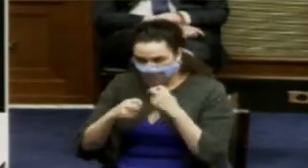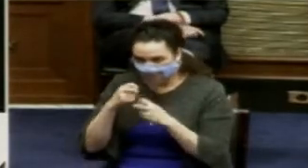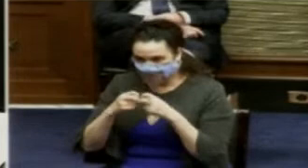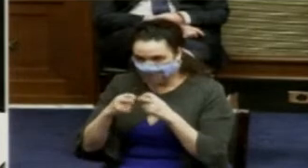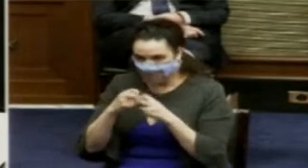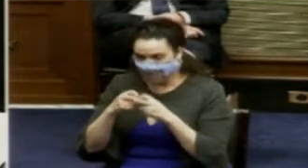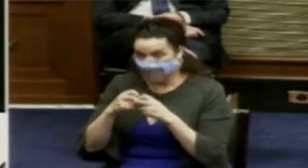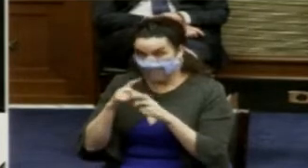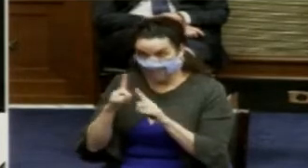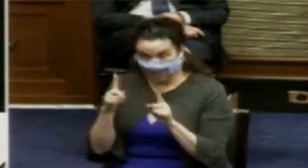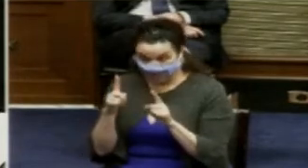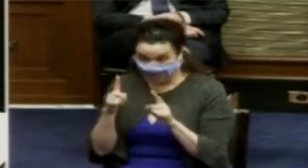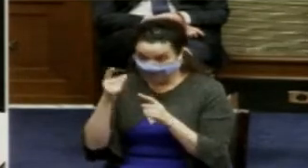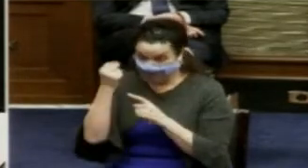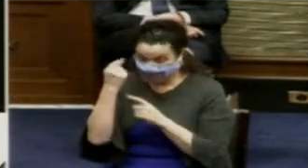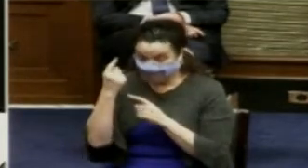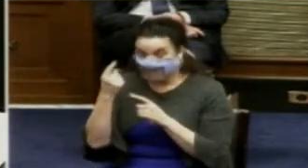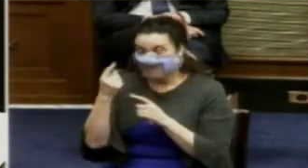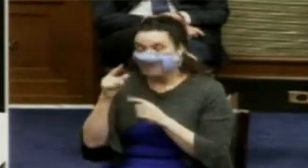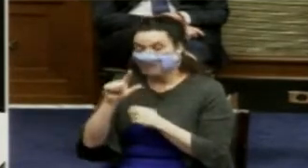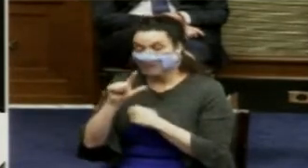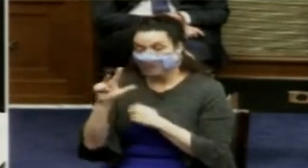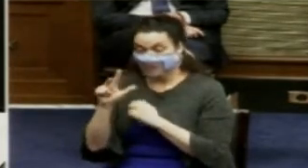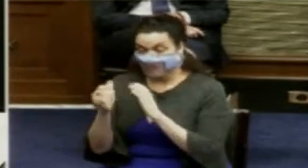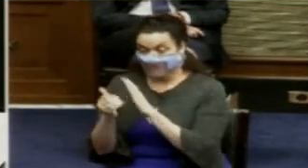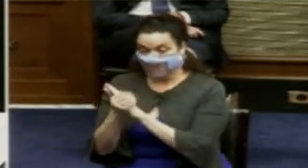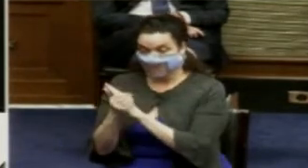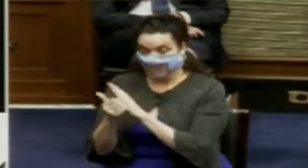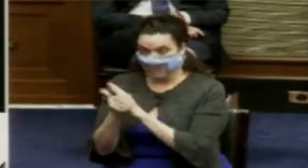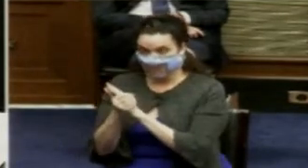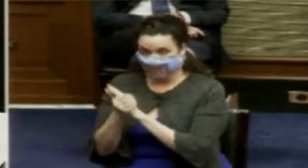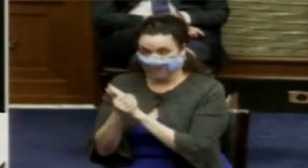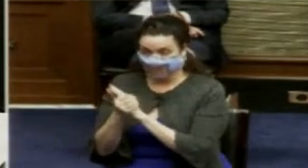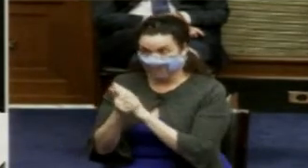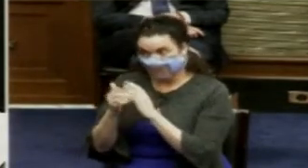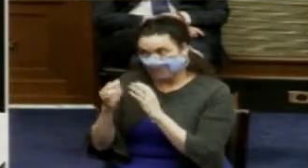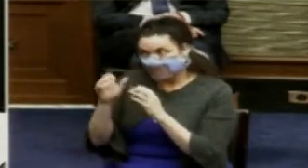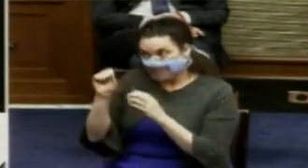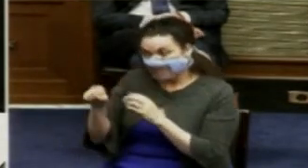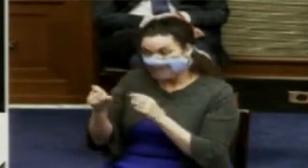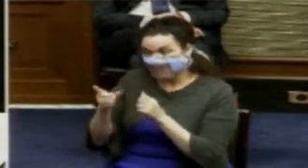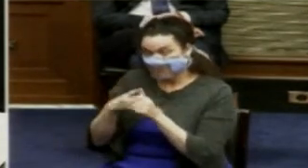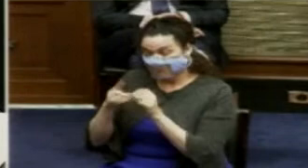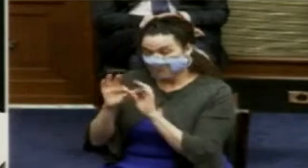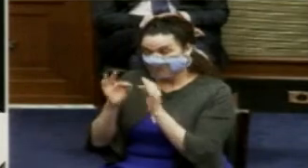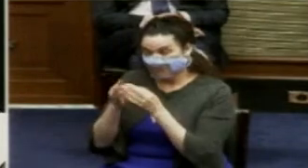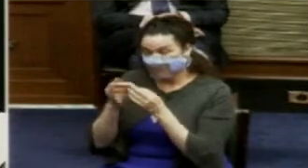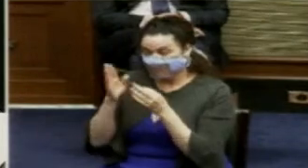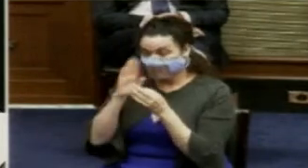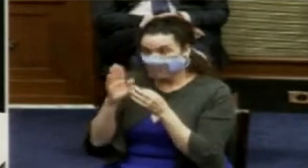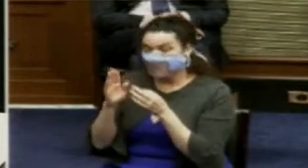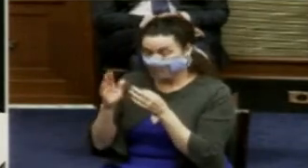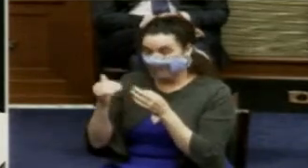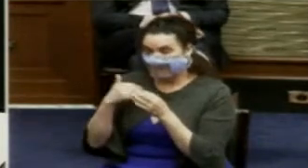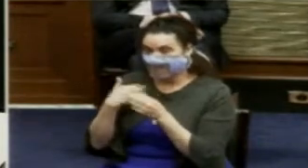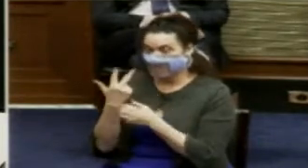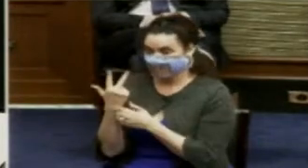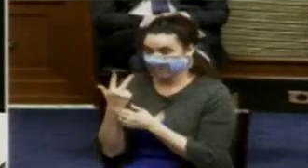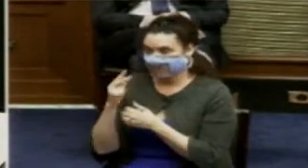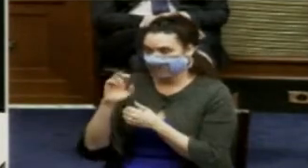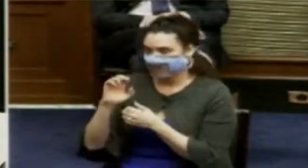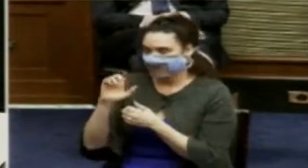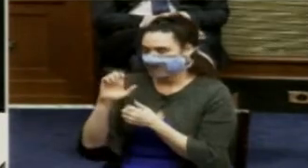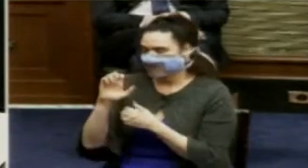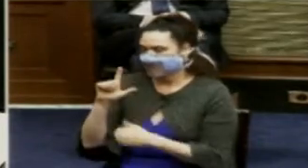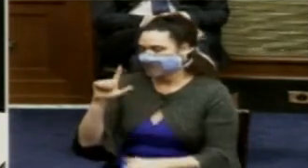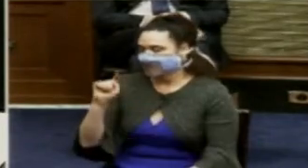is conceivable under the 23rd Amendment that, yes, the first family would potentially control 3 electoral college votes.